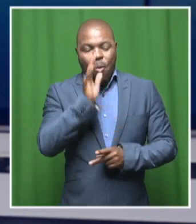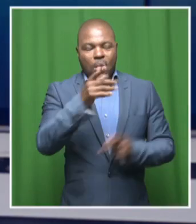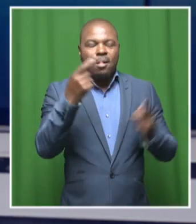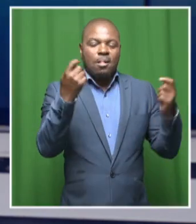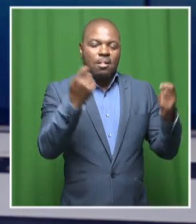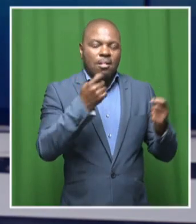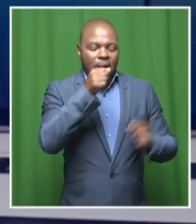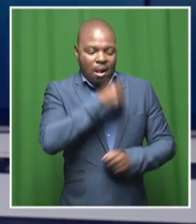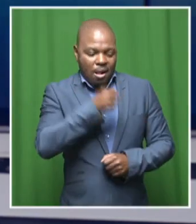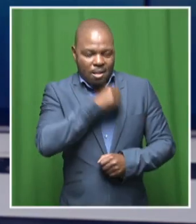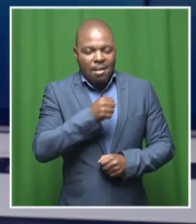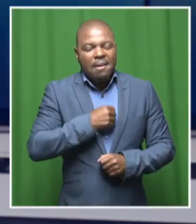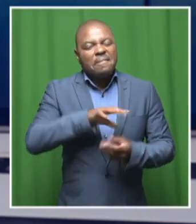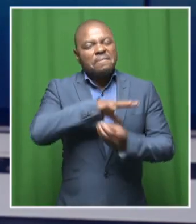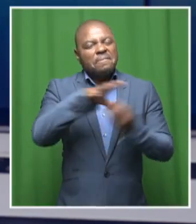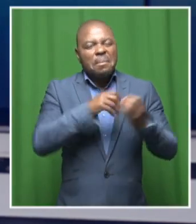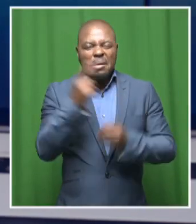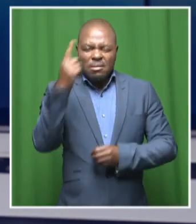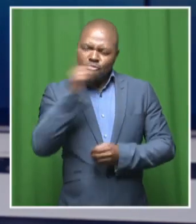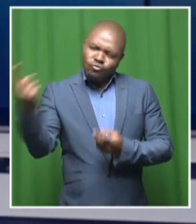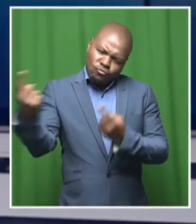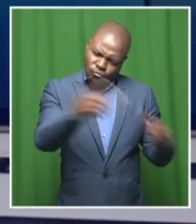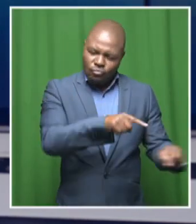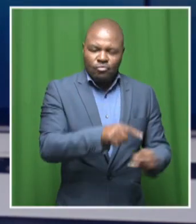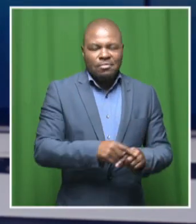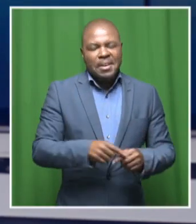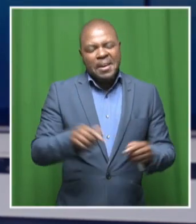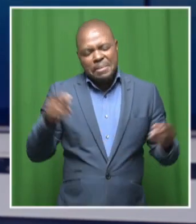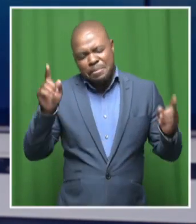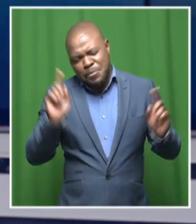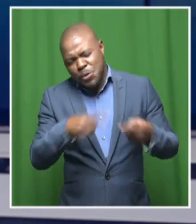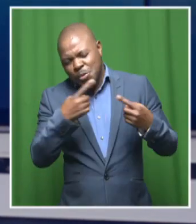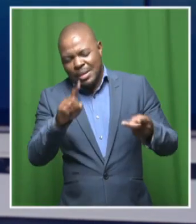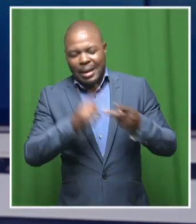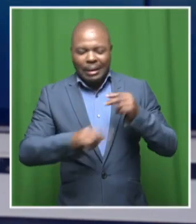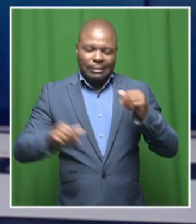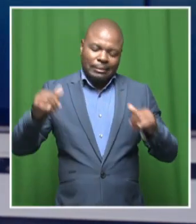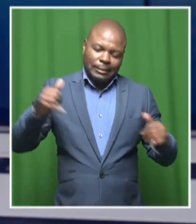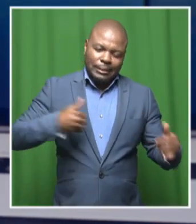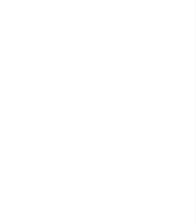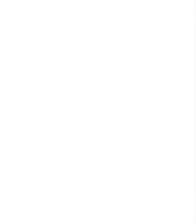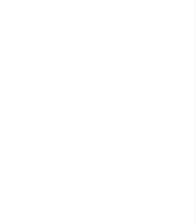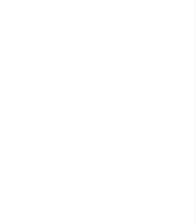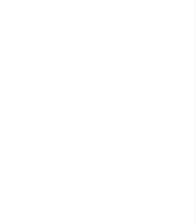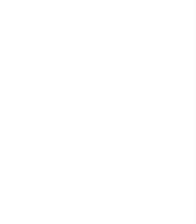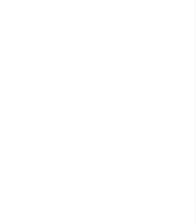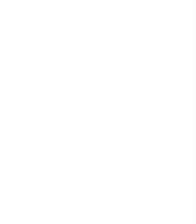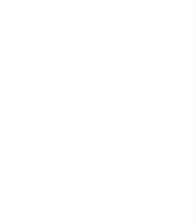out there and enjoy Family Day filled with music and lots of entertaining activities.